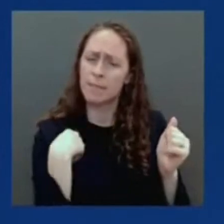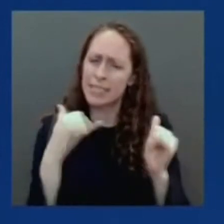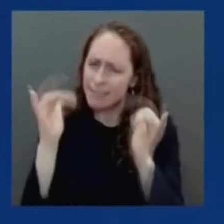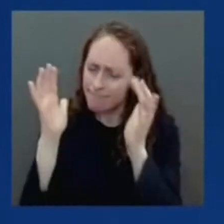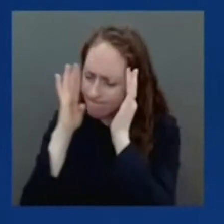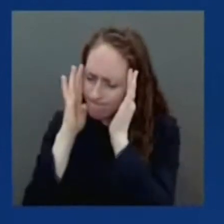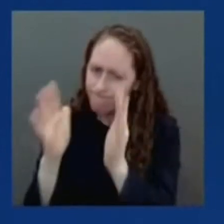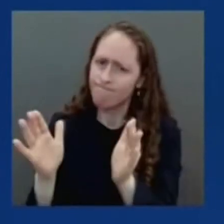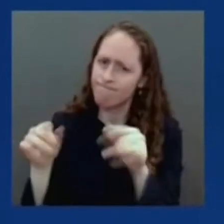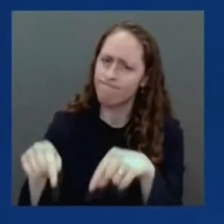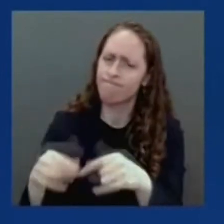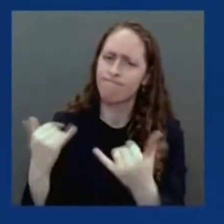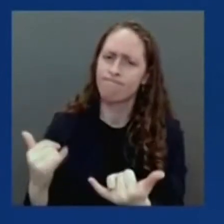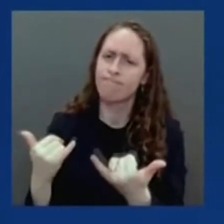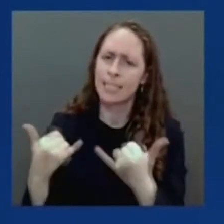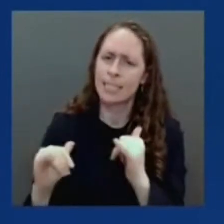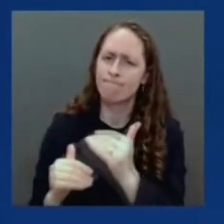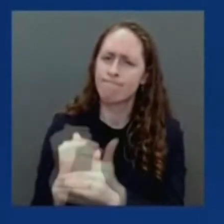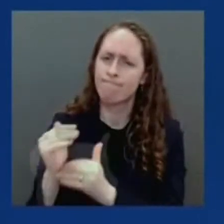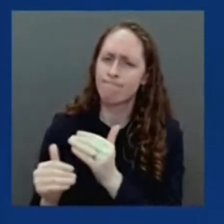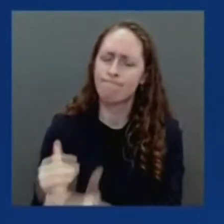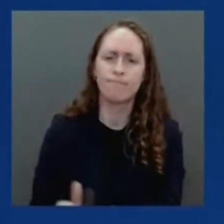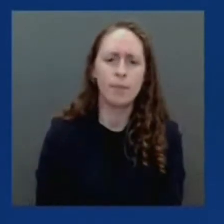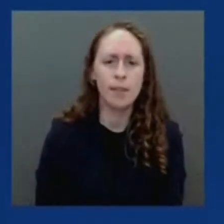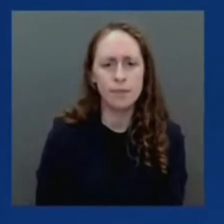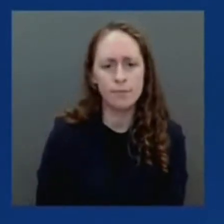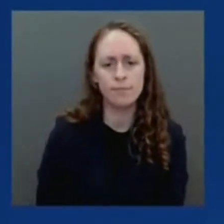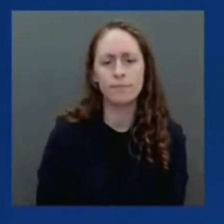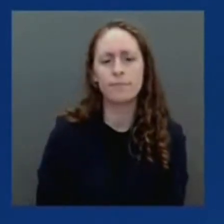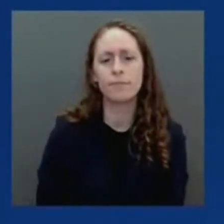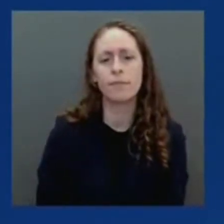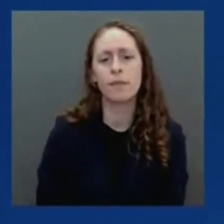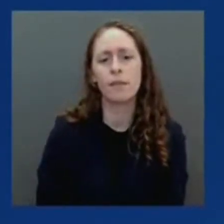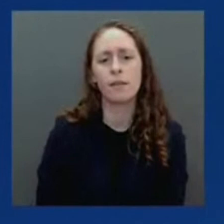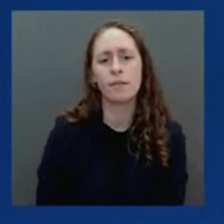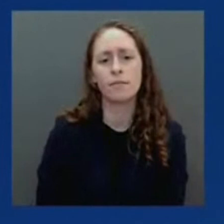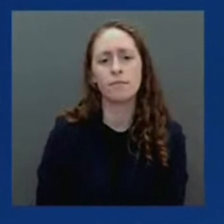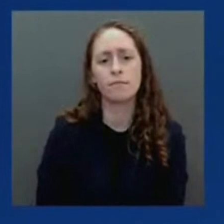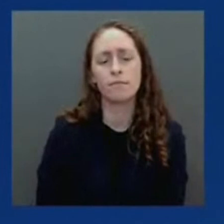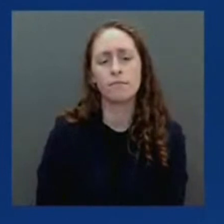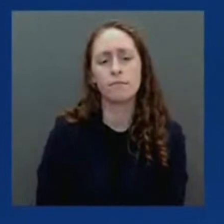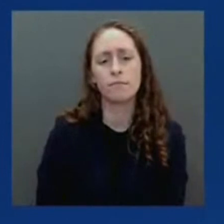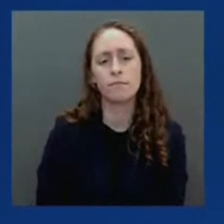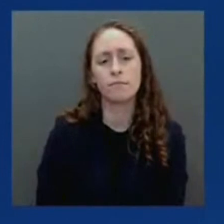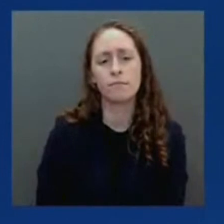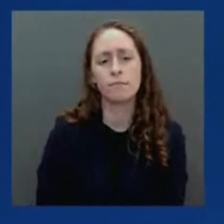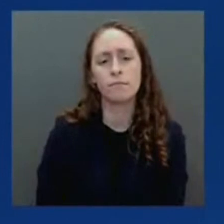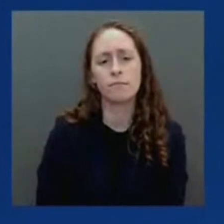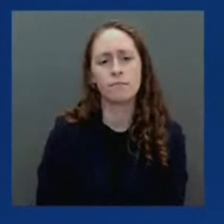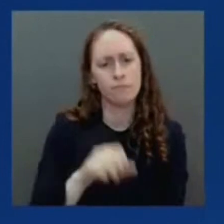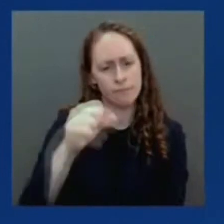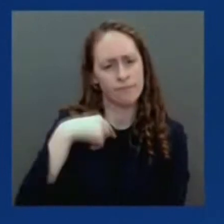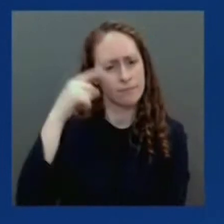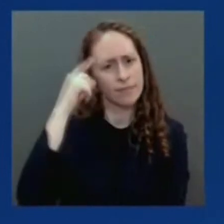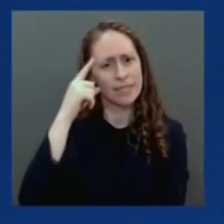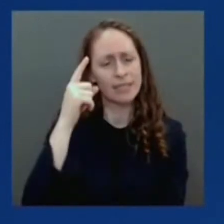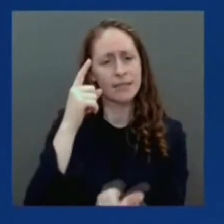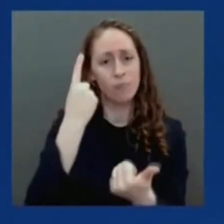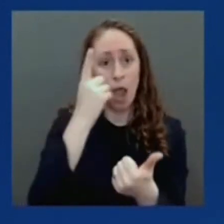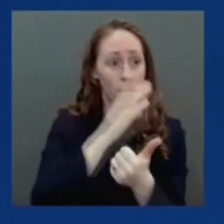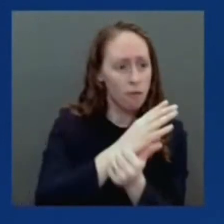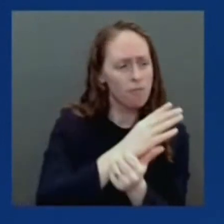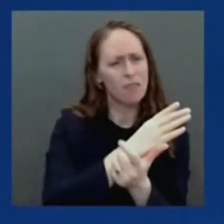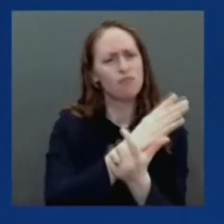look at every aspect of this outbreak for lessons learned. That is not only what the origin of the virus and the origin